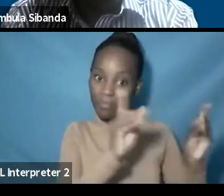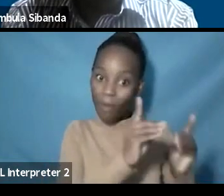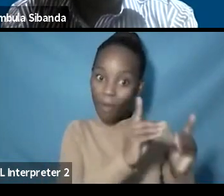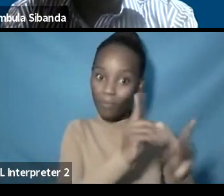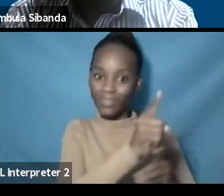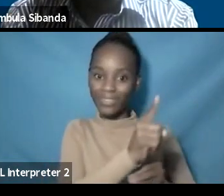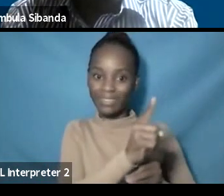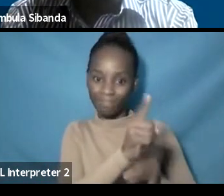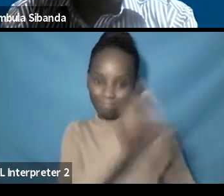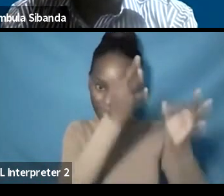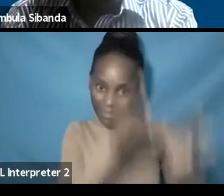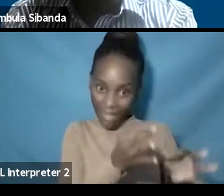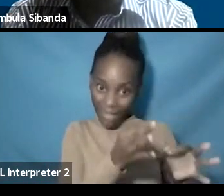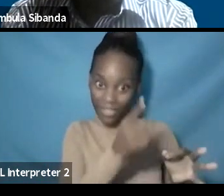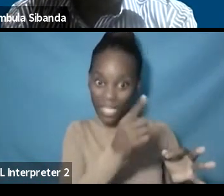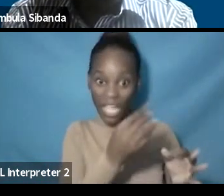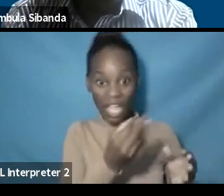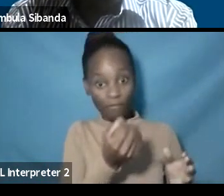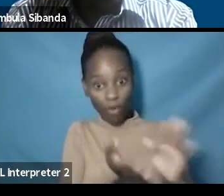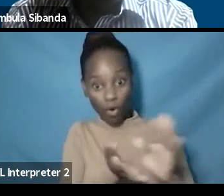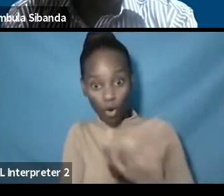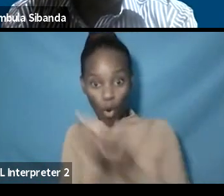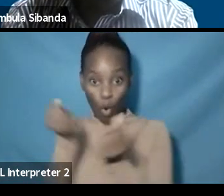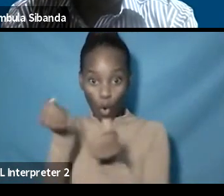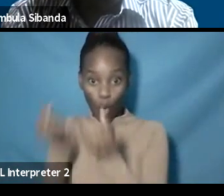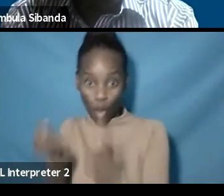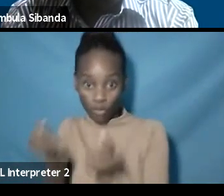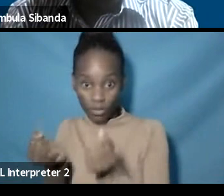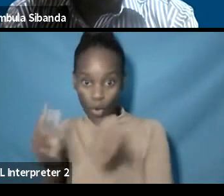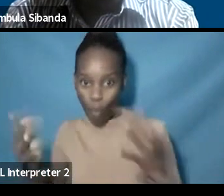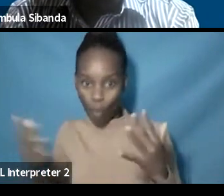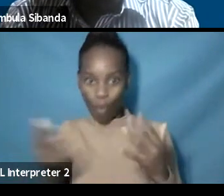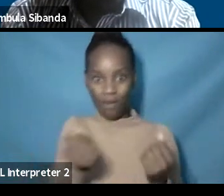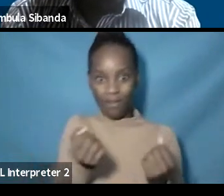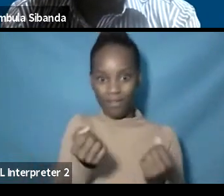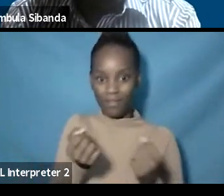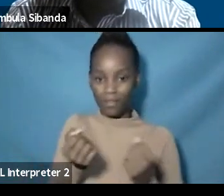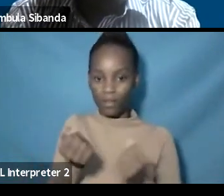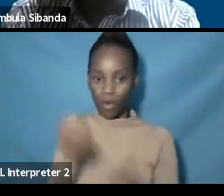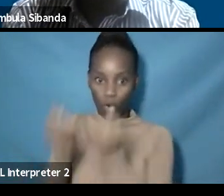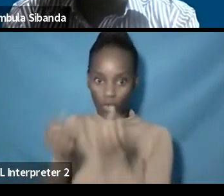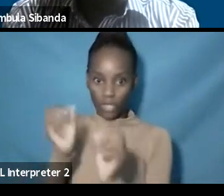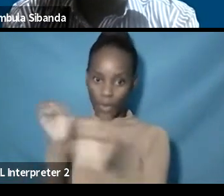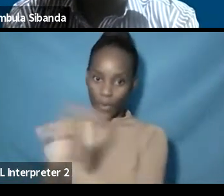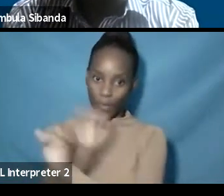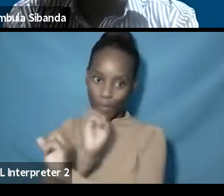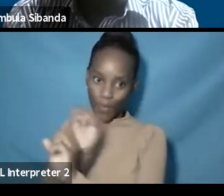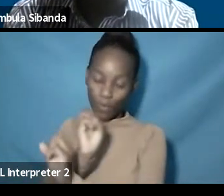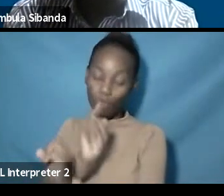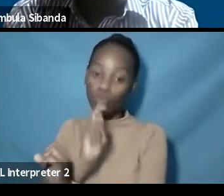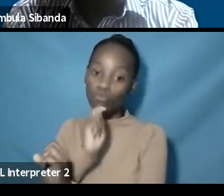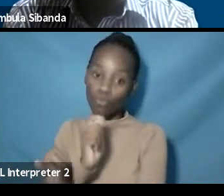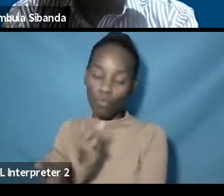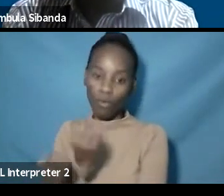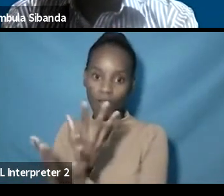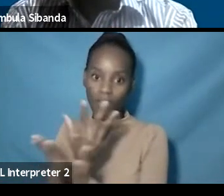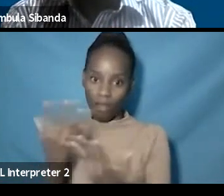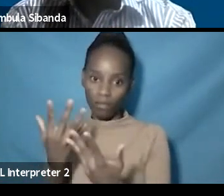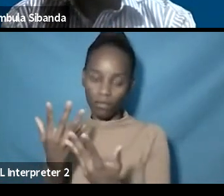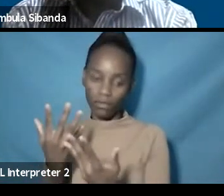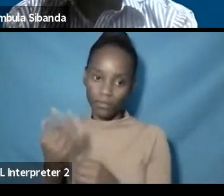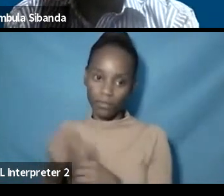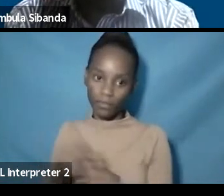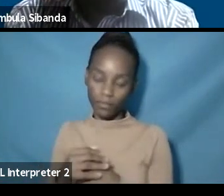not, because you know, the court procedure may prolong the whole exercise. It may take